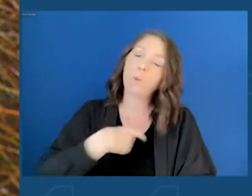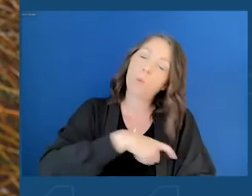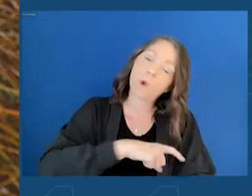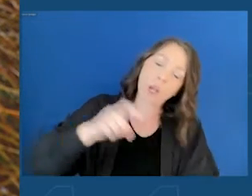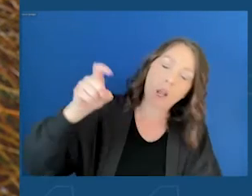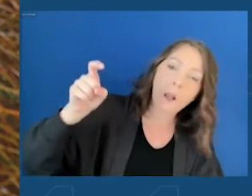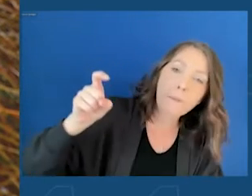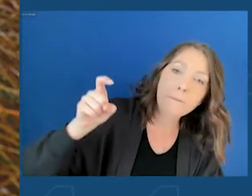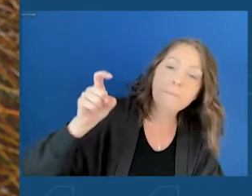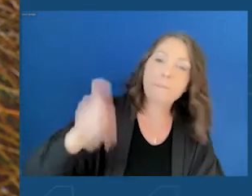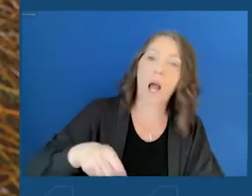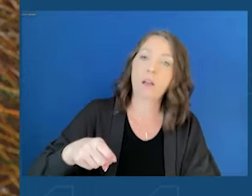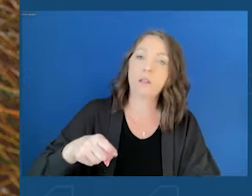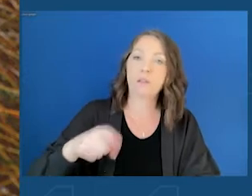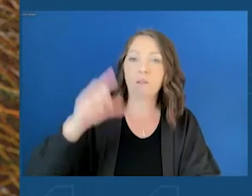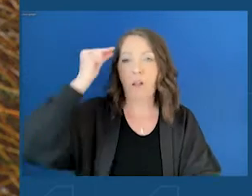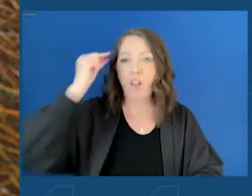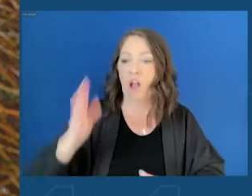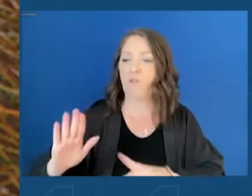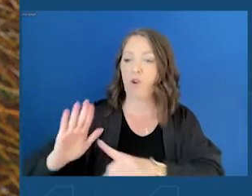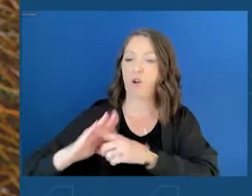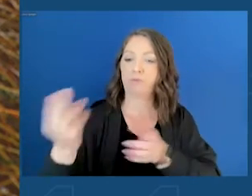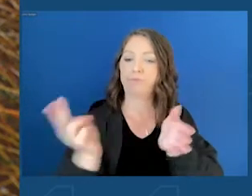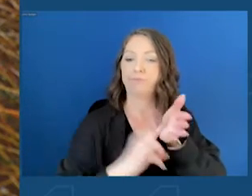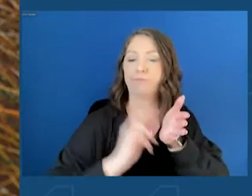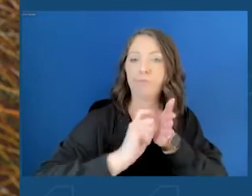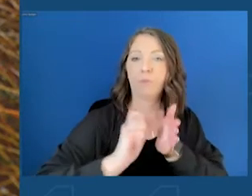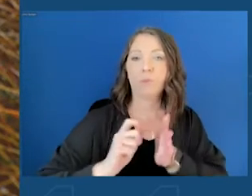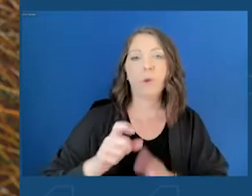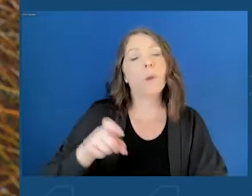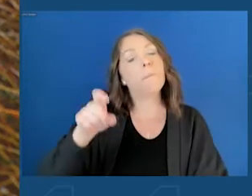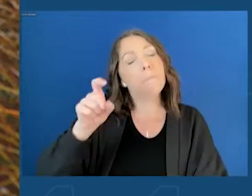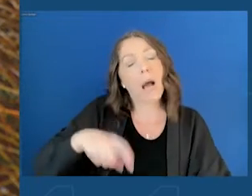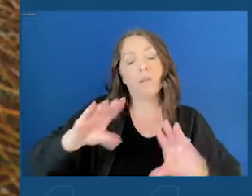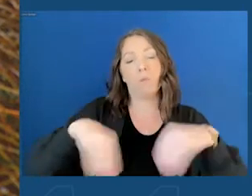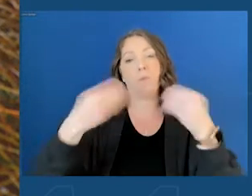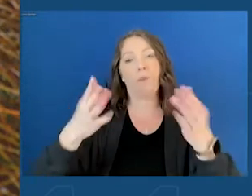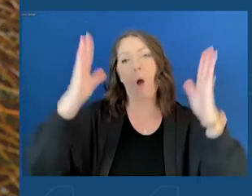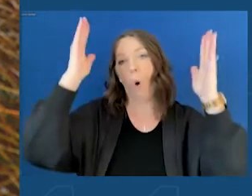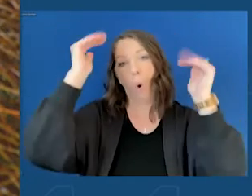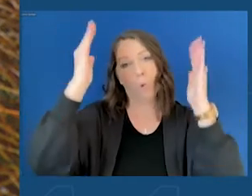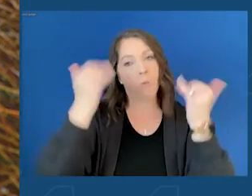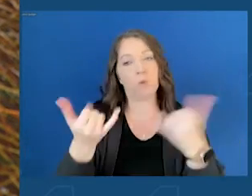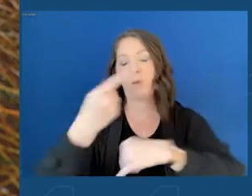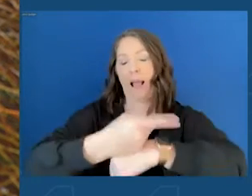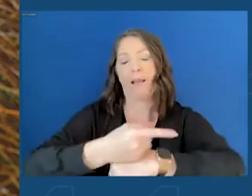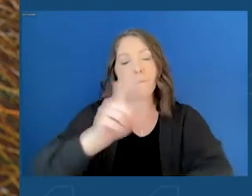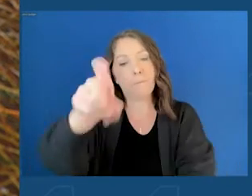stroke of the governor's pen, restore hope to them today.